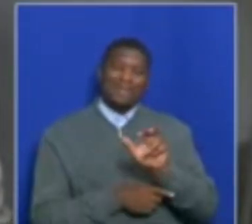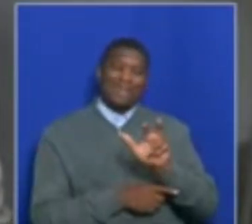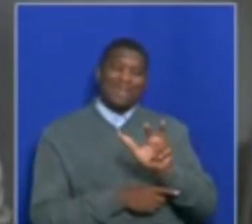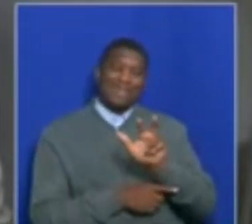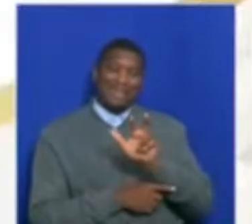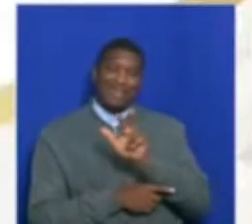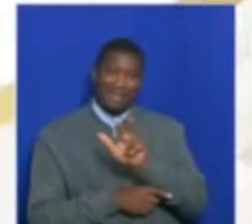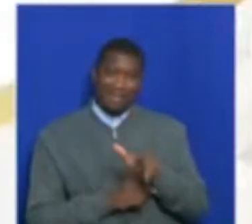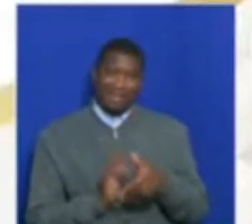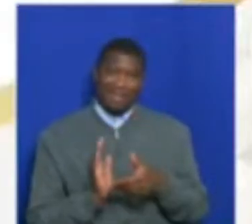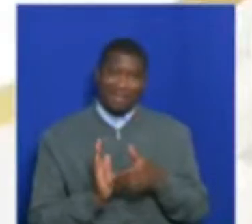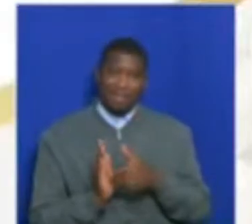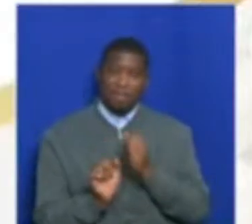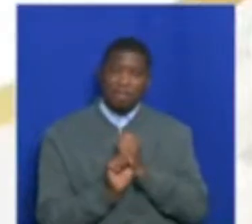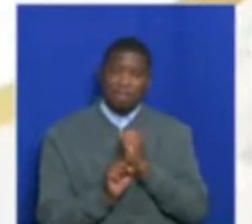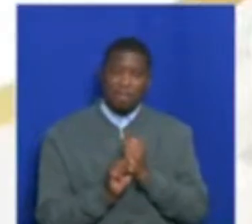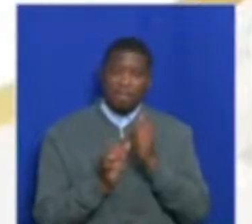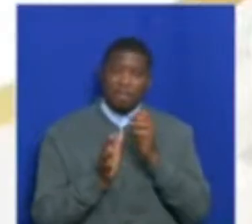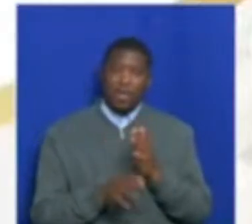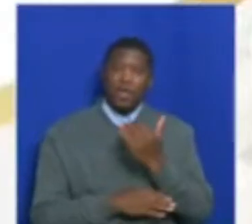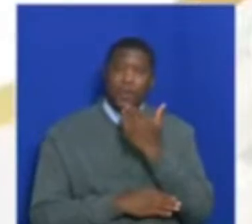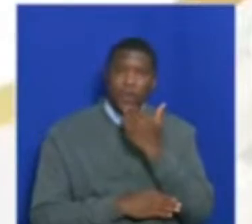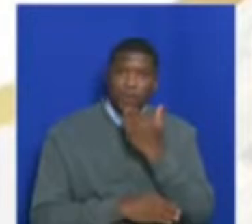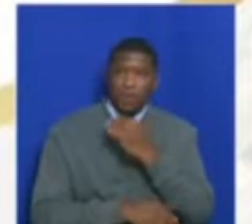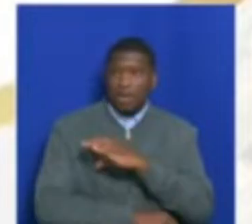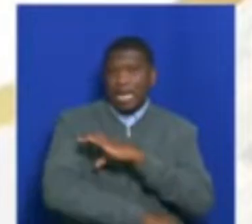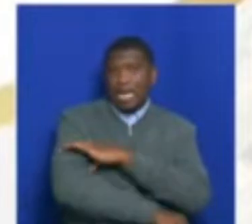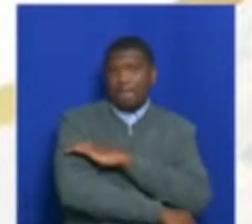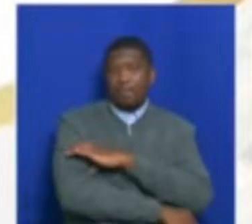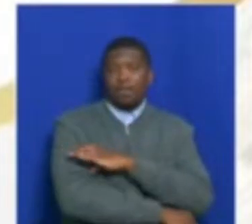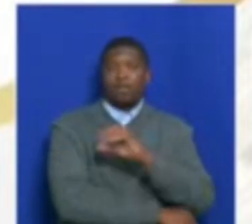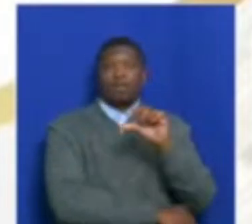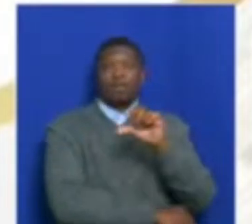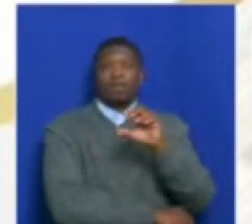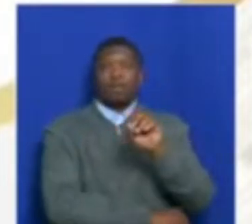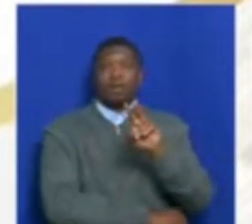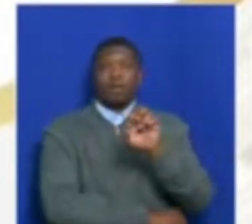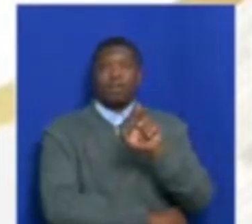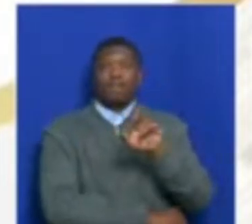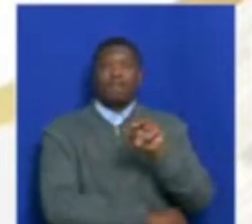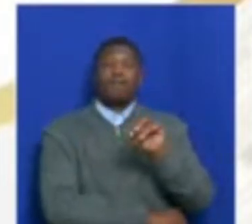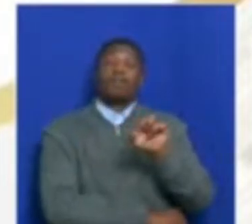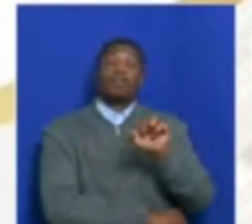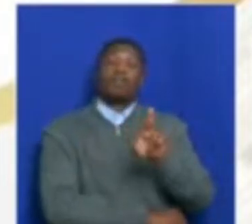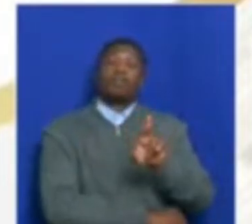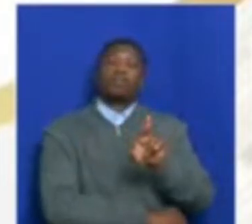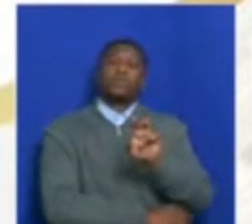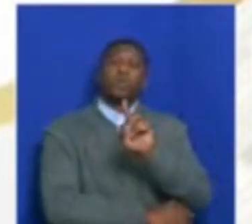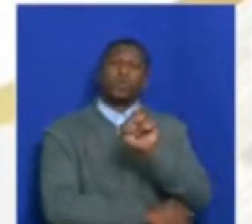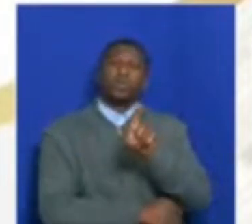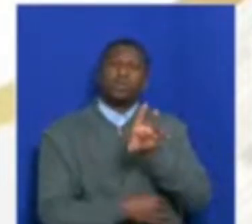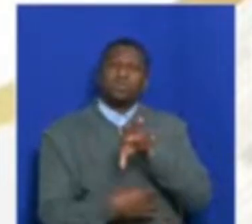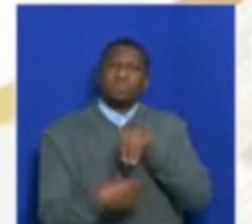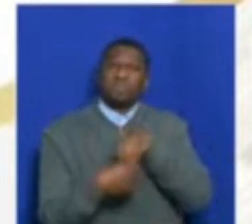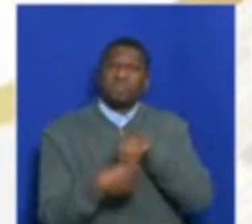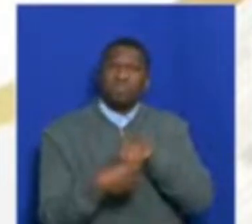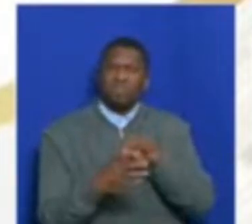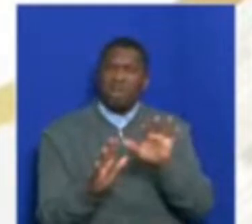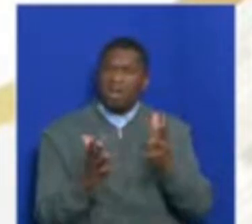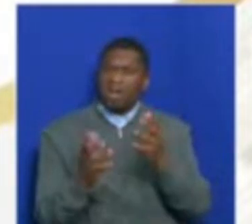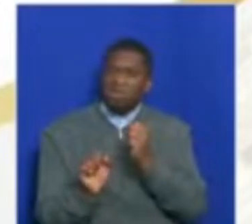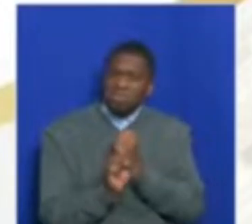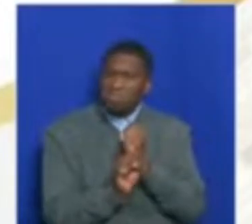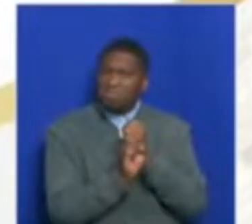by Captain Govender. And how does Captain Govender come to be making entries on this